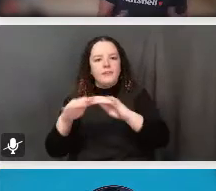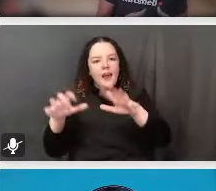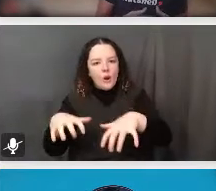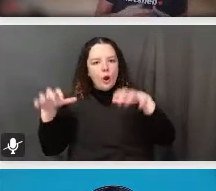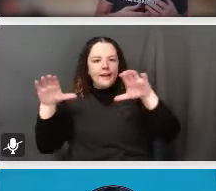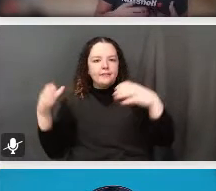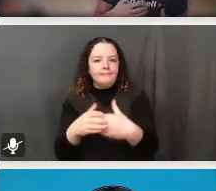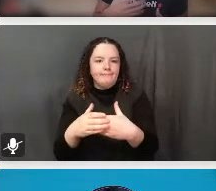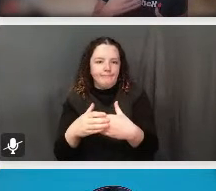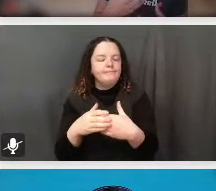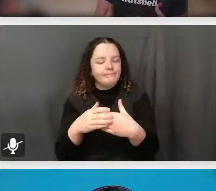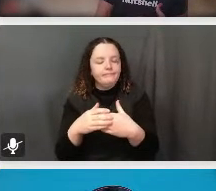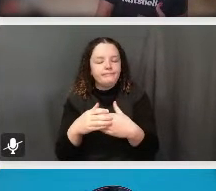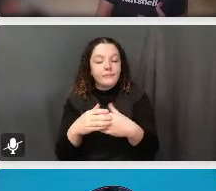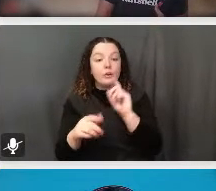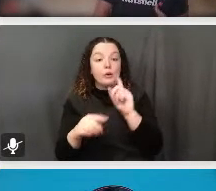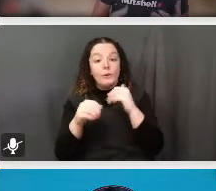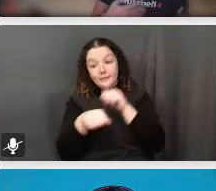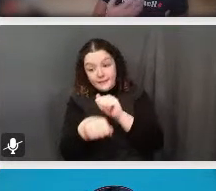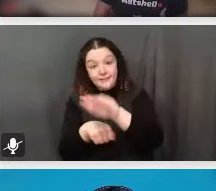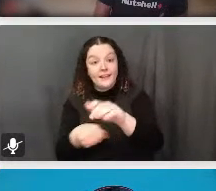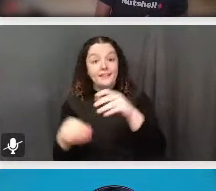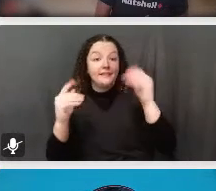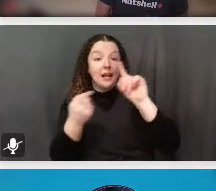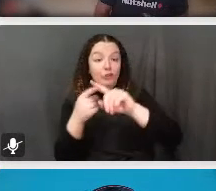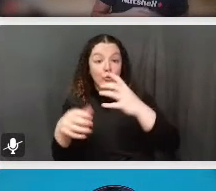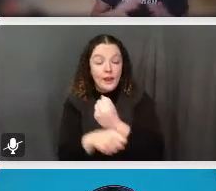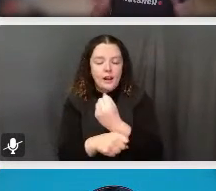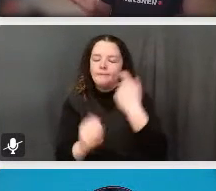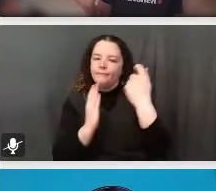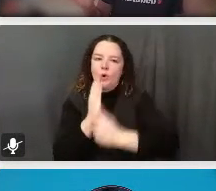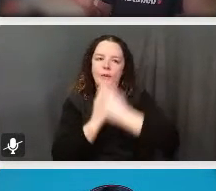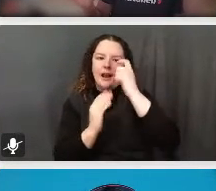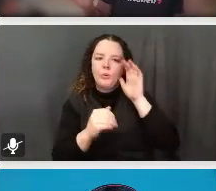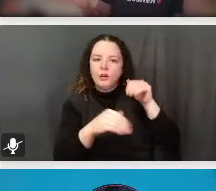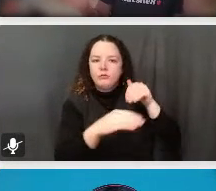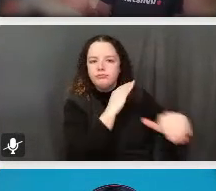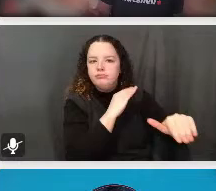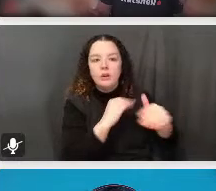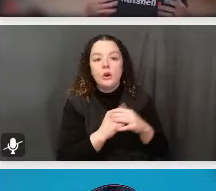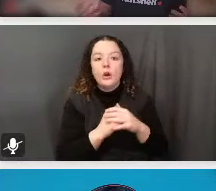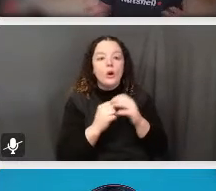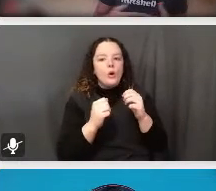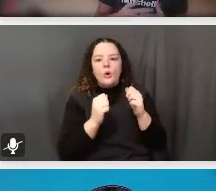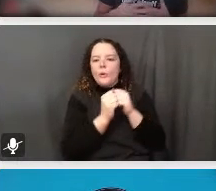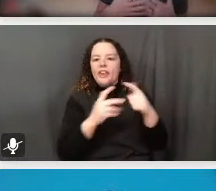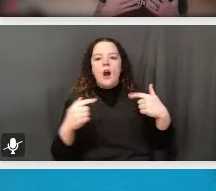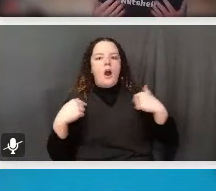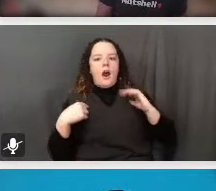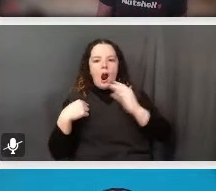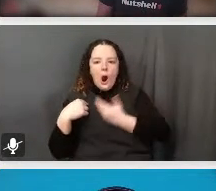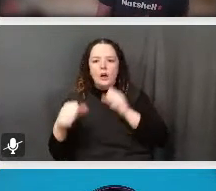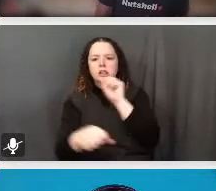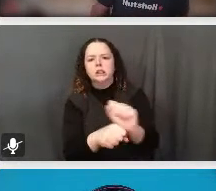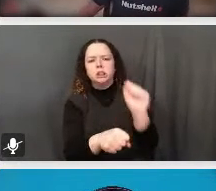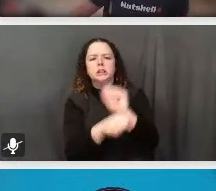audience. When we send out our next Sell to Win newsletter, they'll automatically get that without any manual ongoing lift from us. We can build that from the